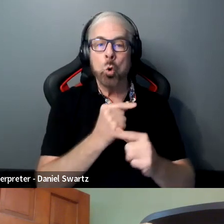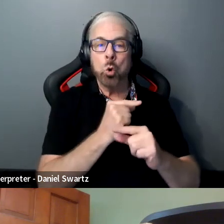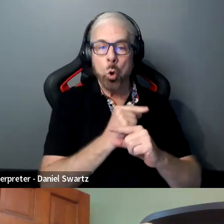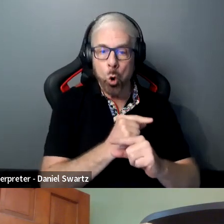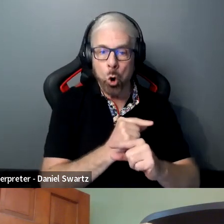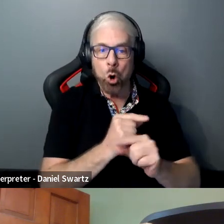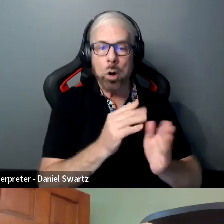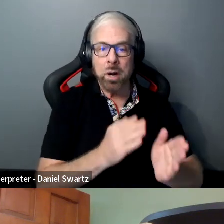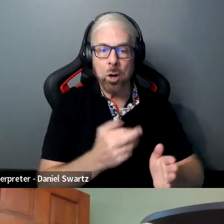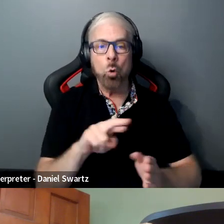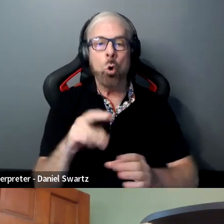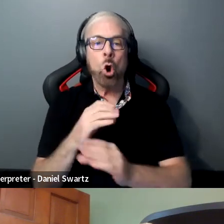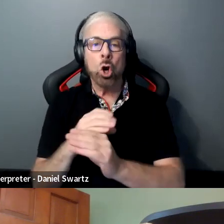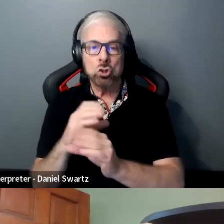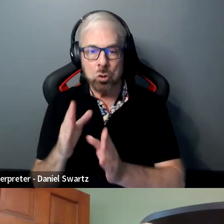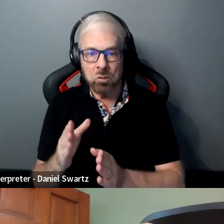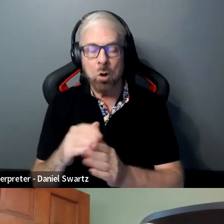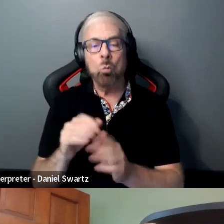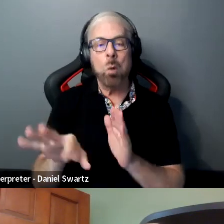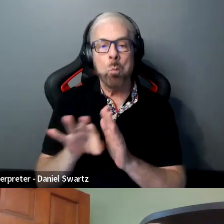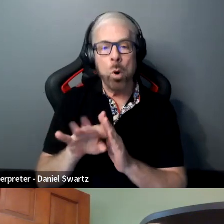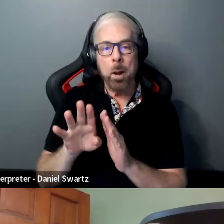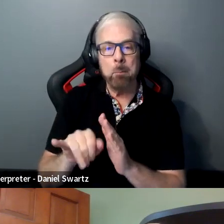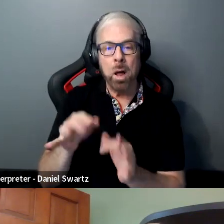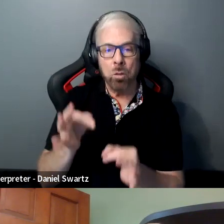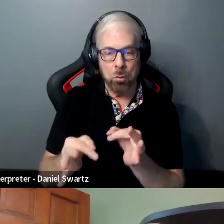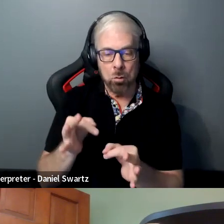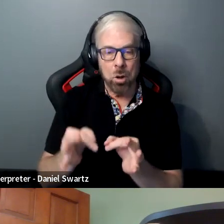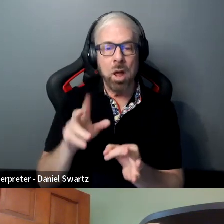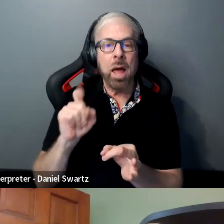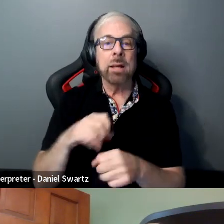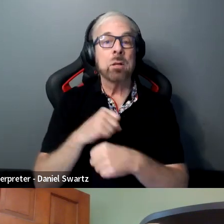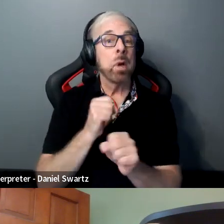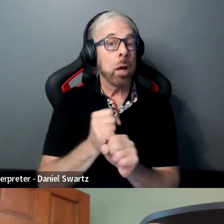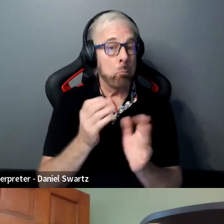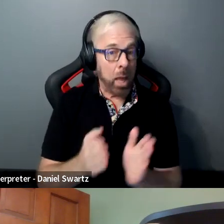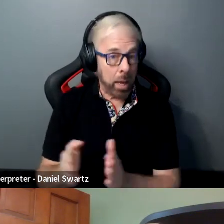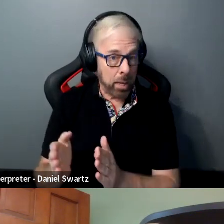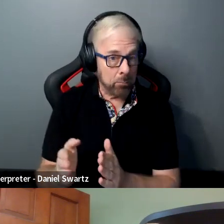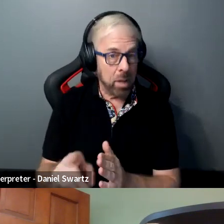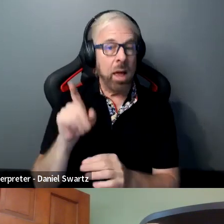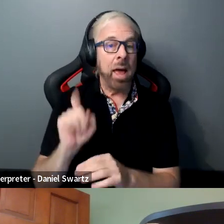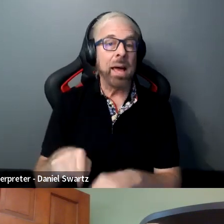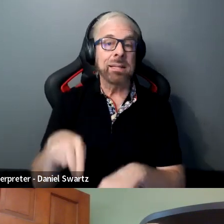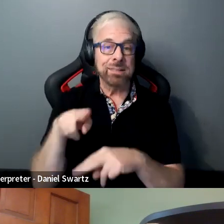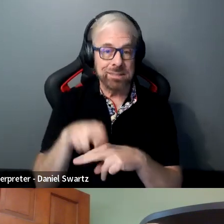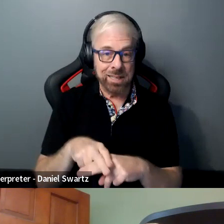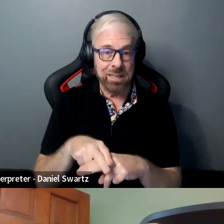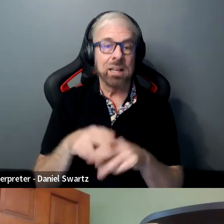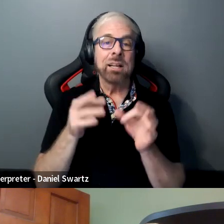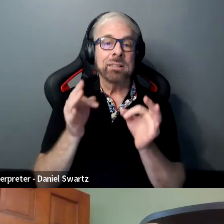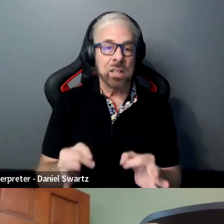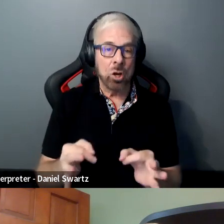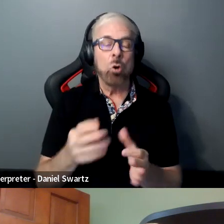or a new conservator was appointed by the court, they had to make a plan. They had to sit down and decide what